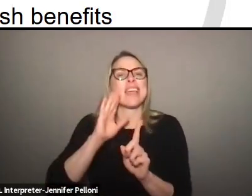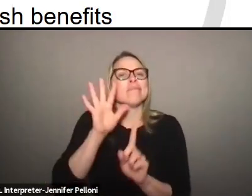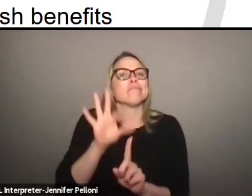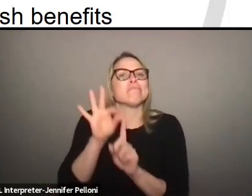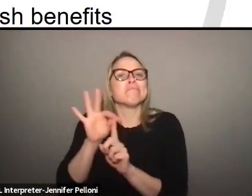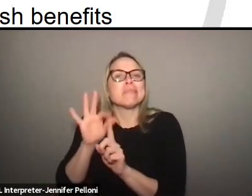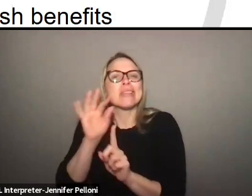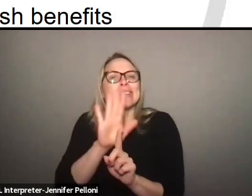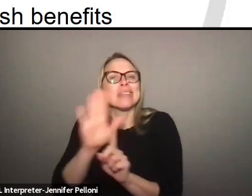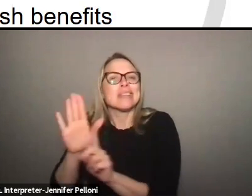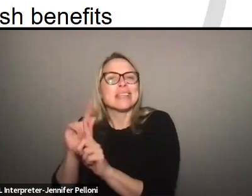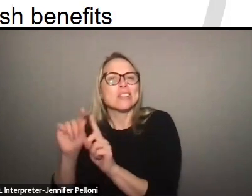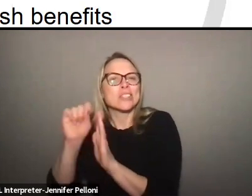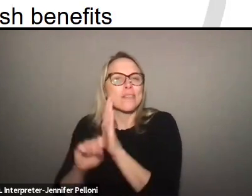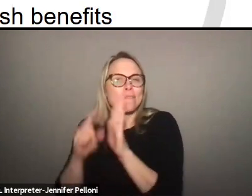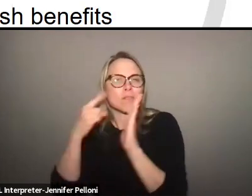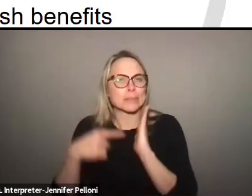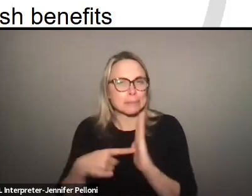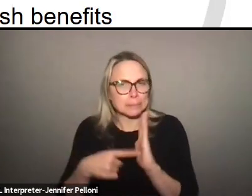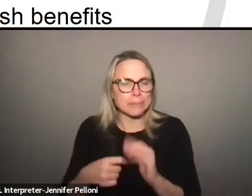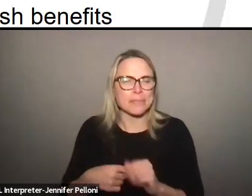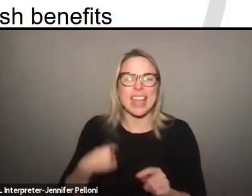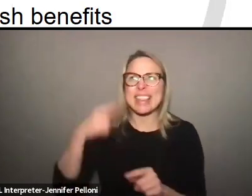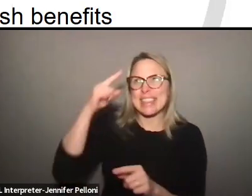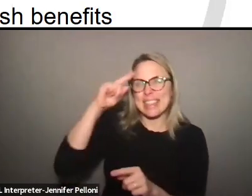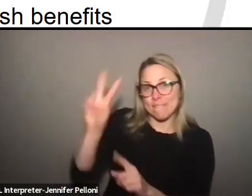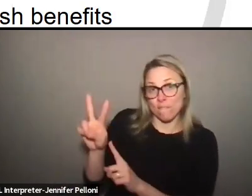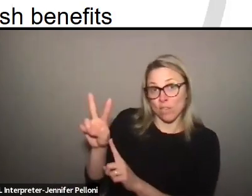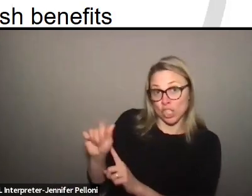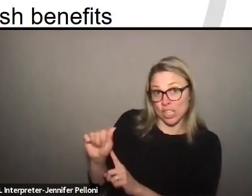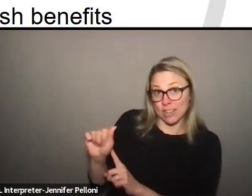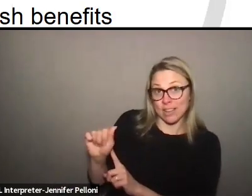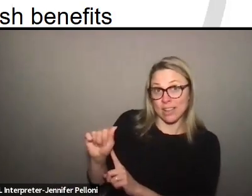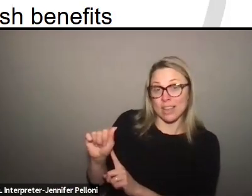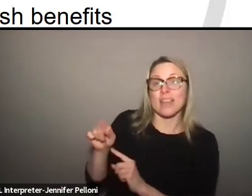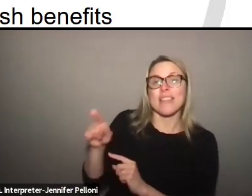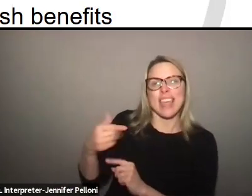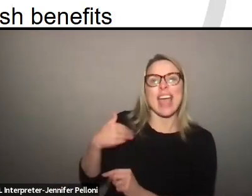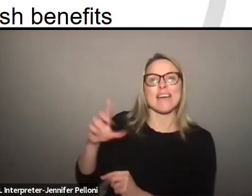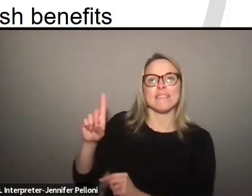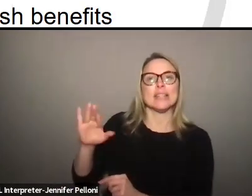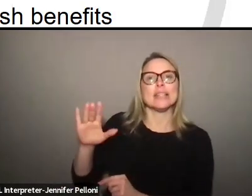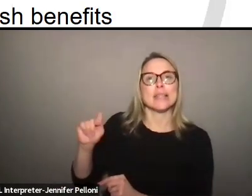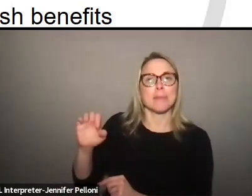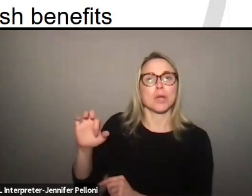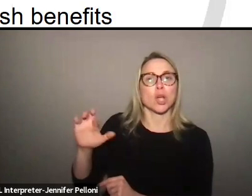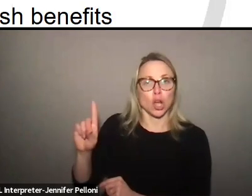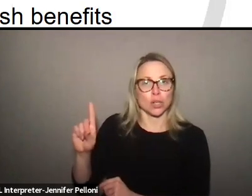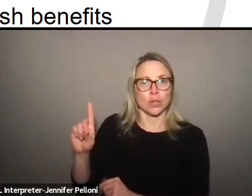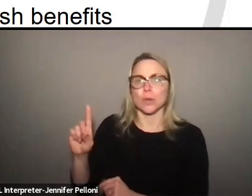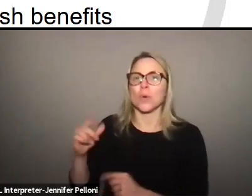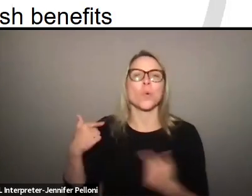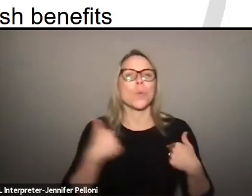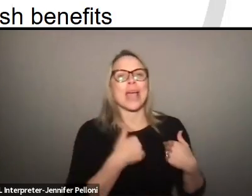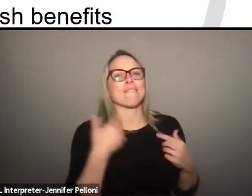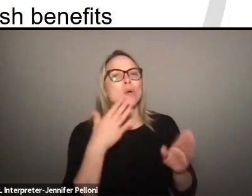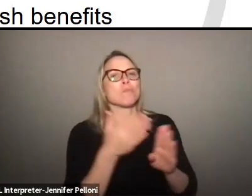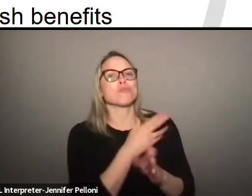I believe in Virginia, I think they have a debit card and we have a prepaid